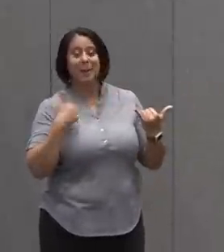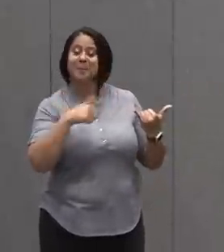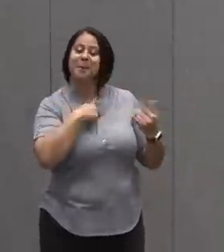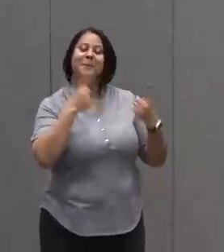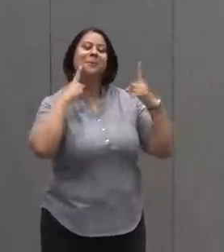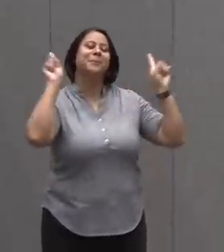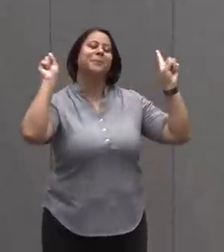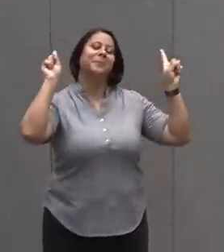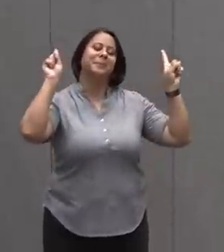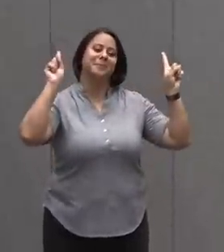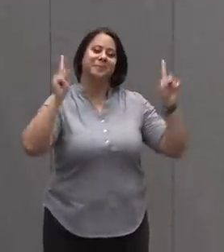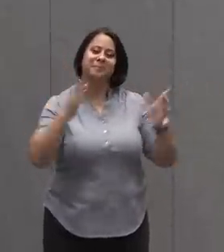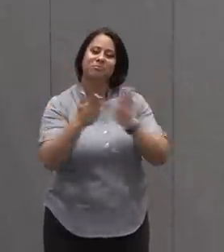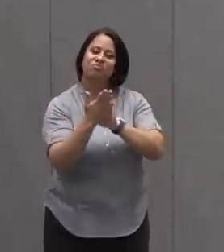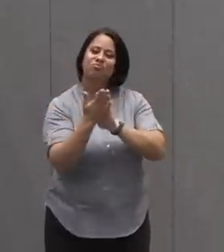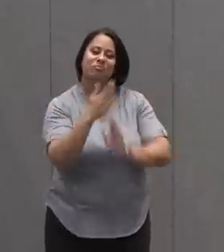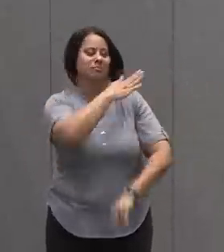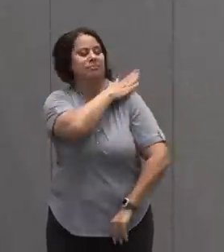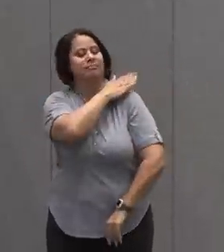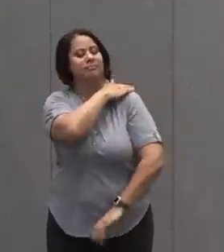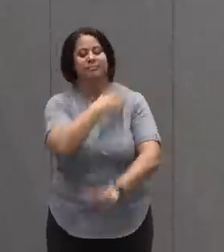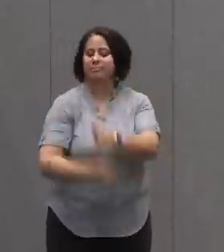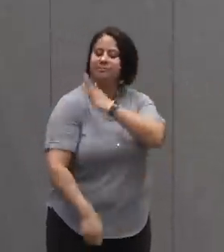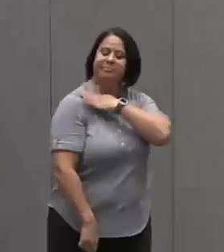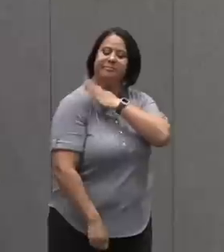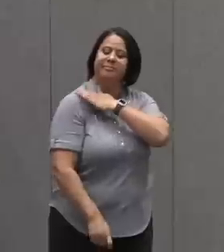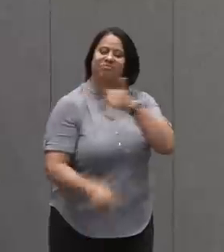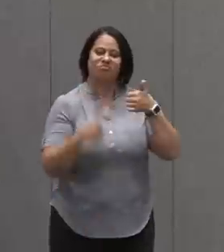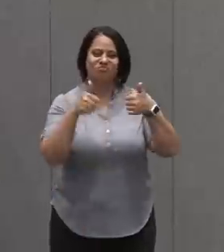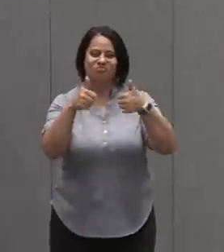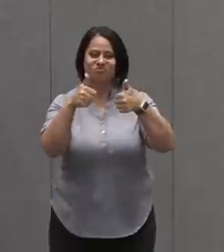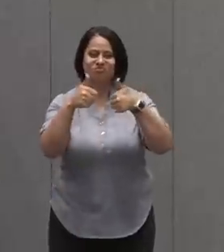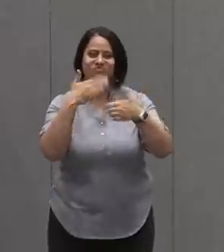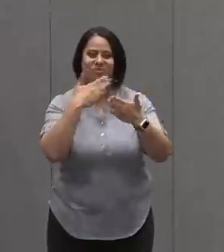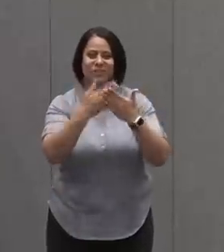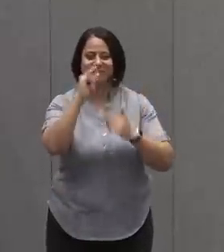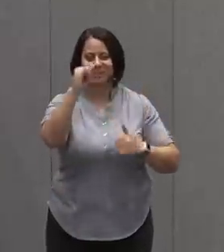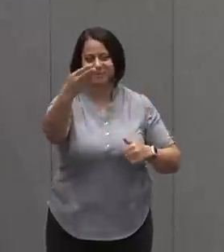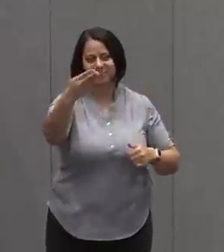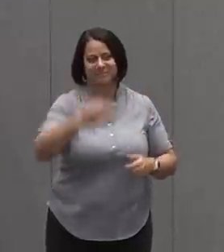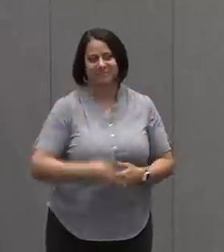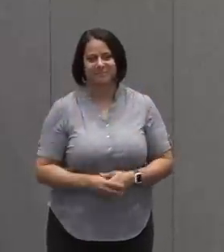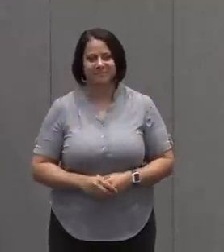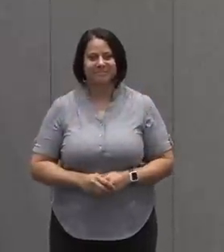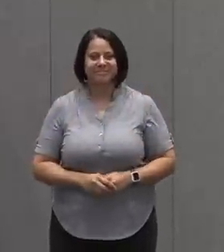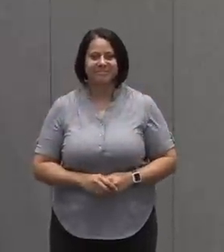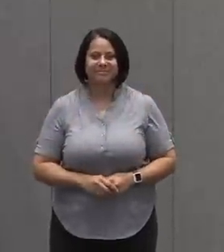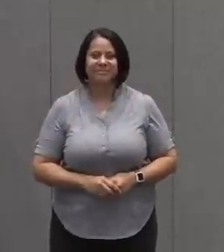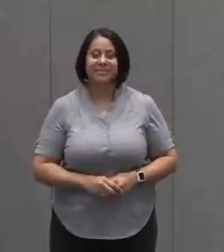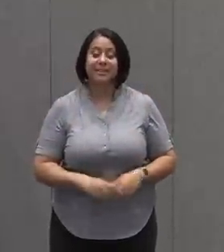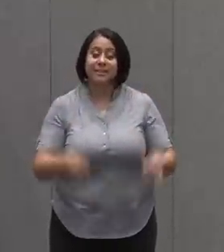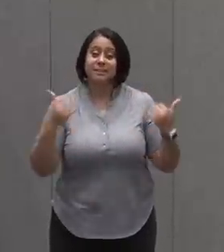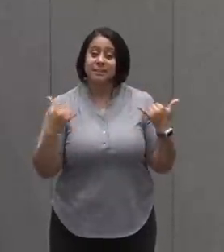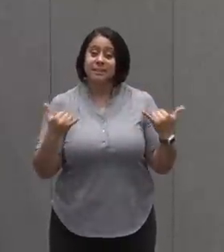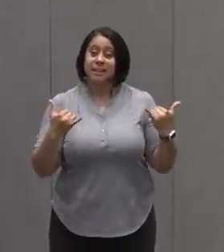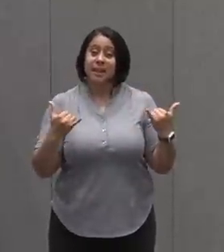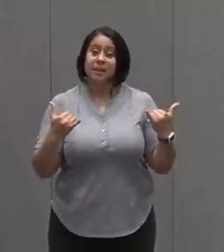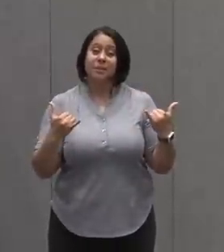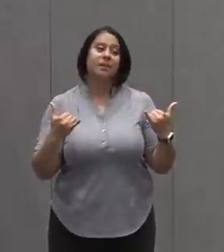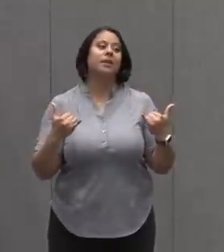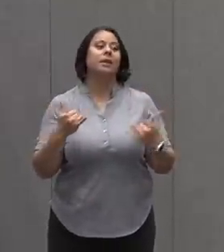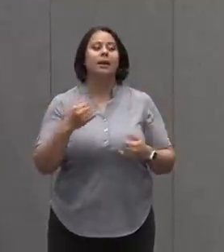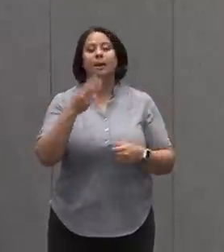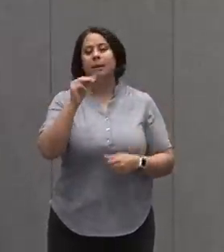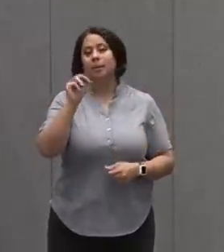it. Congratulate yourself. Pat yourself on the back. You did an excellent job. We're going to now bring Miss Gaudette back